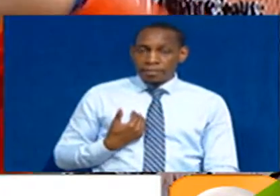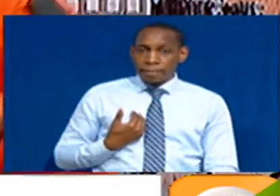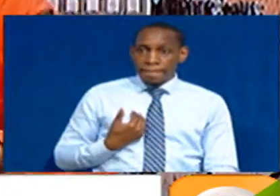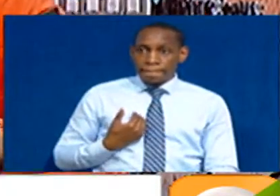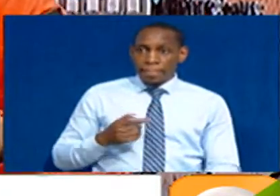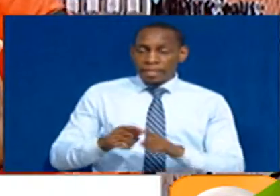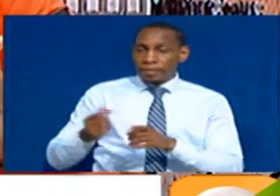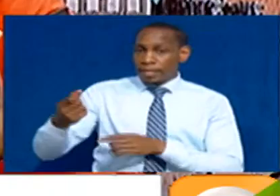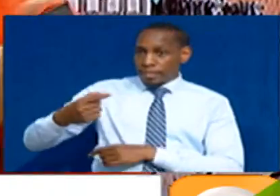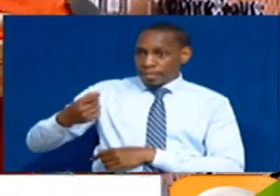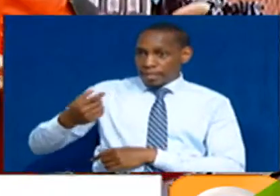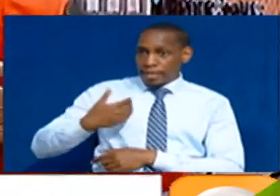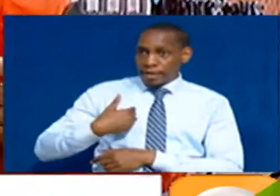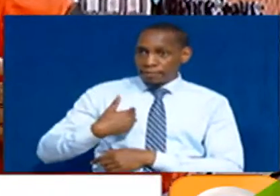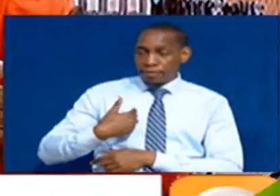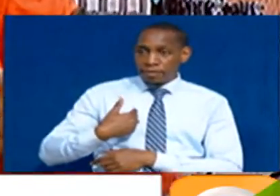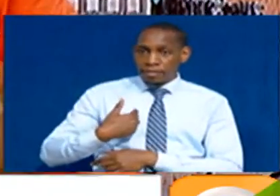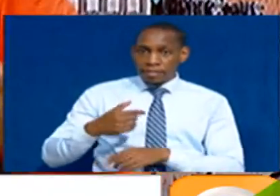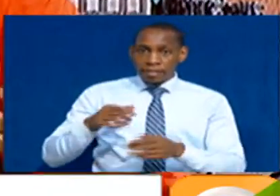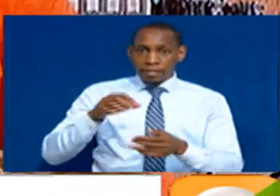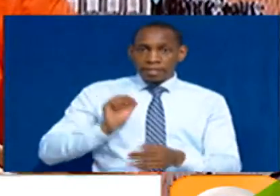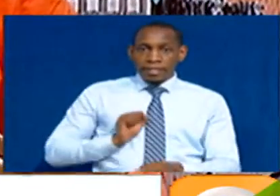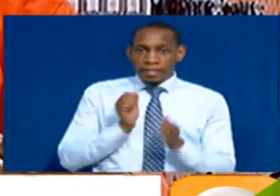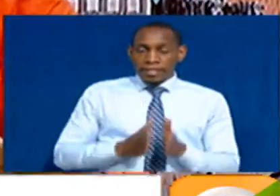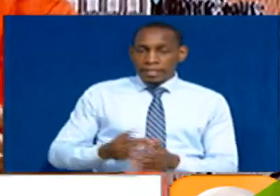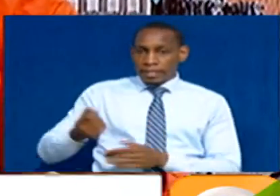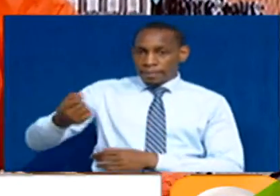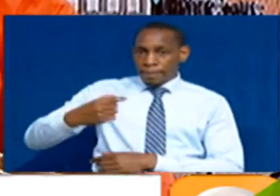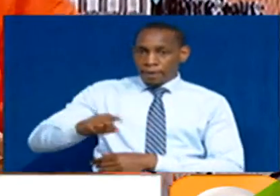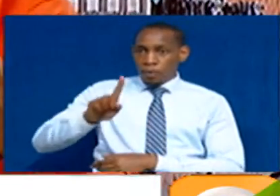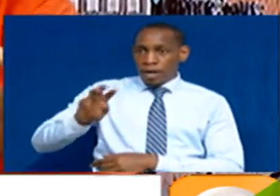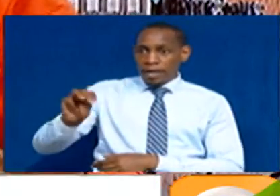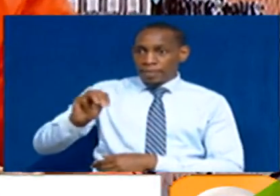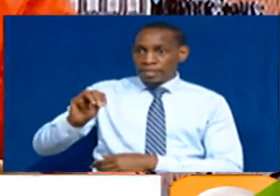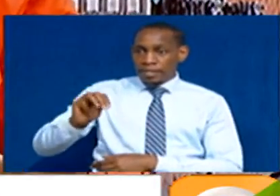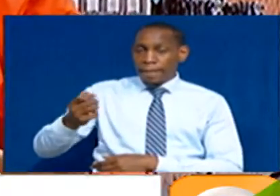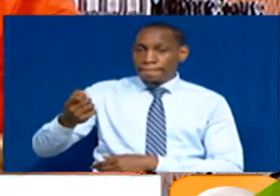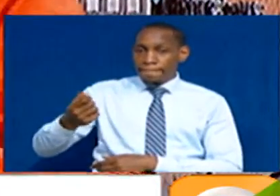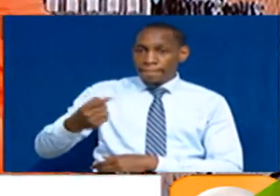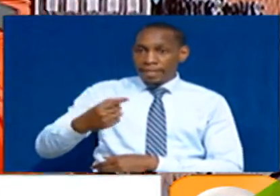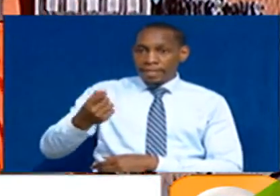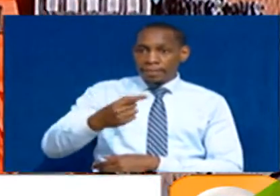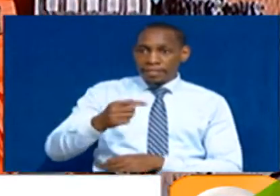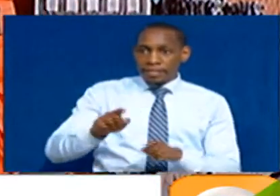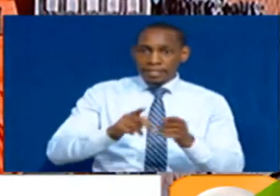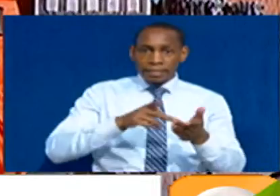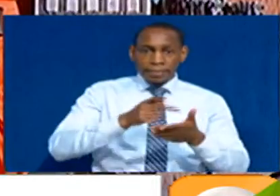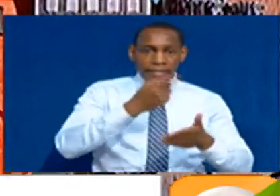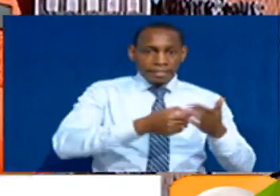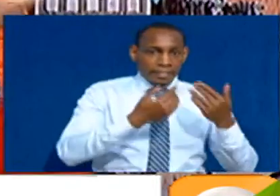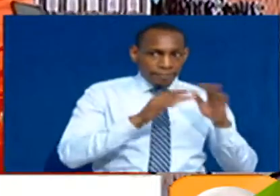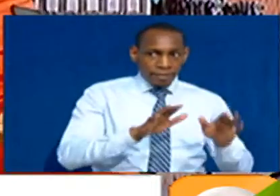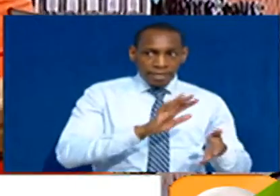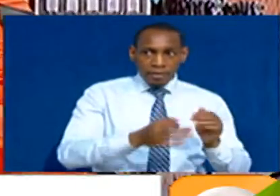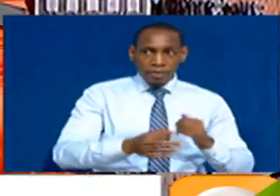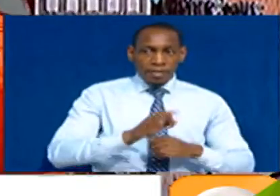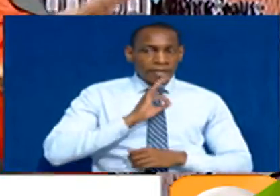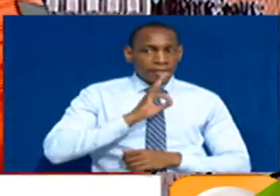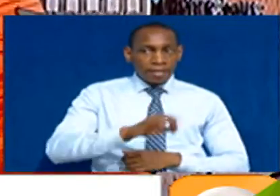the salary, as a senator, I'm paid $1 million a year, a month, and then I pay taxes